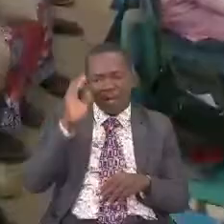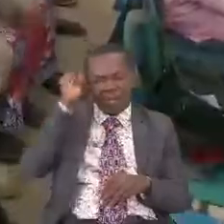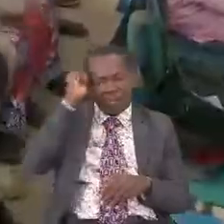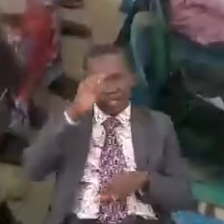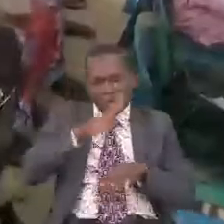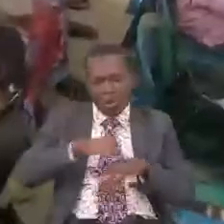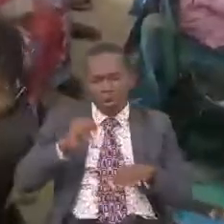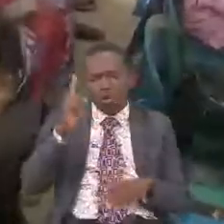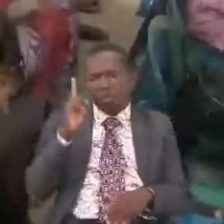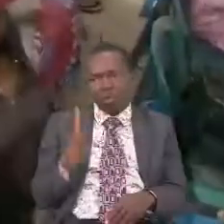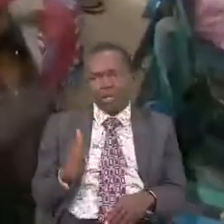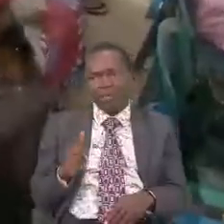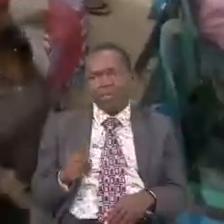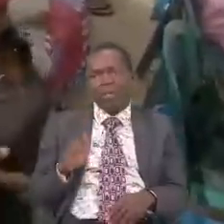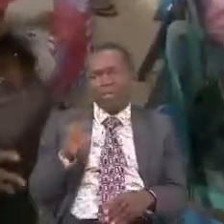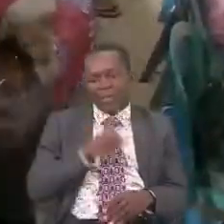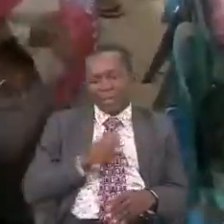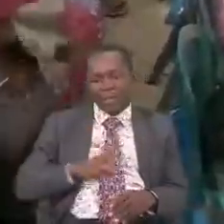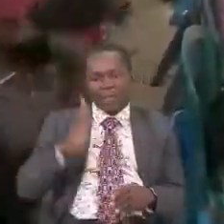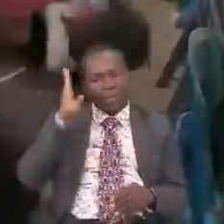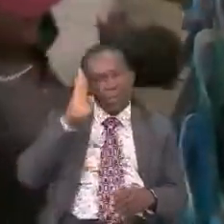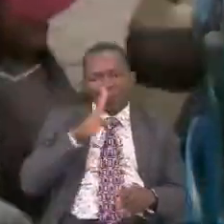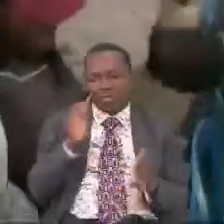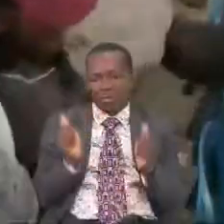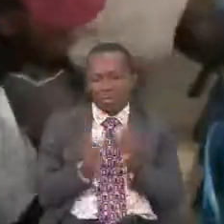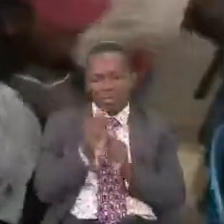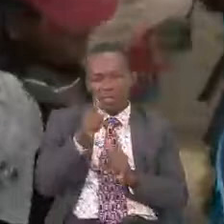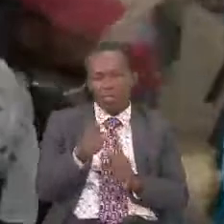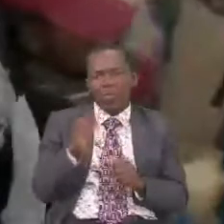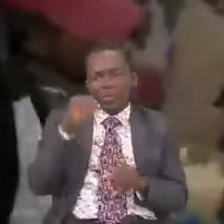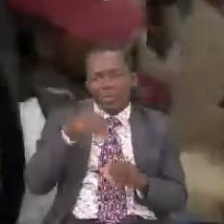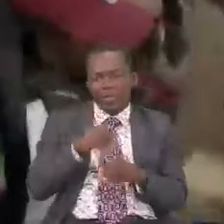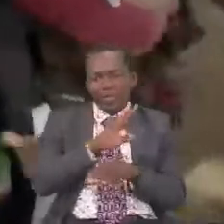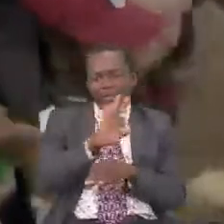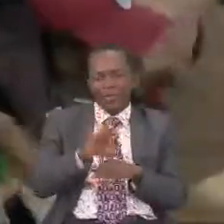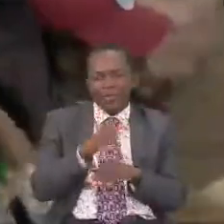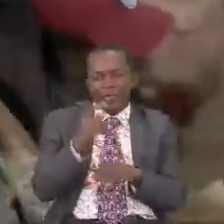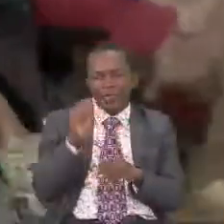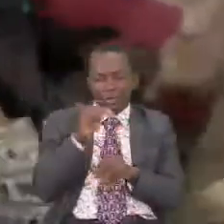with you on the field of ministry. He will not disappoint you.